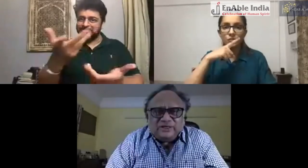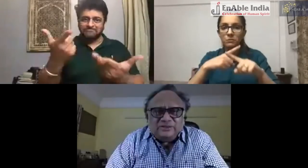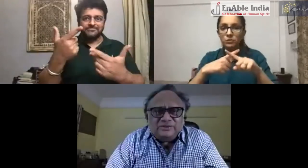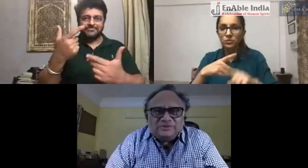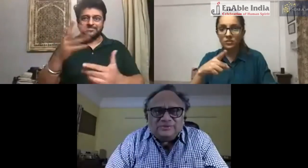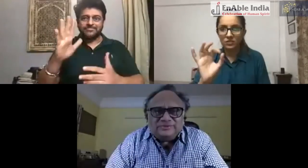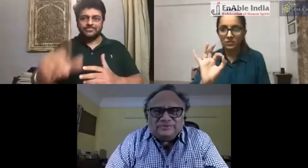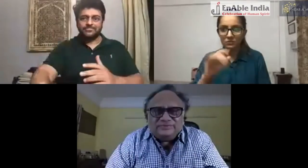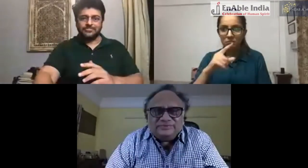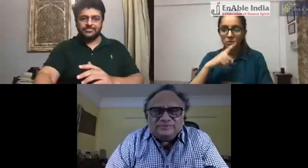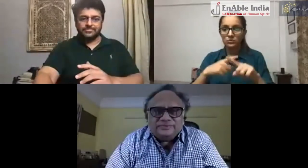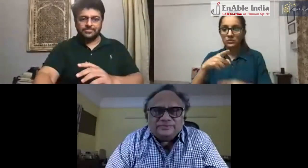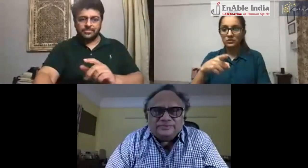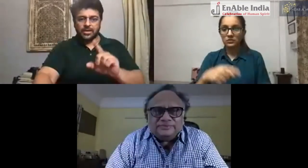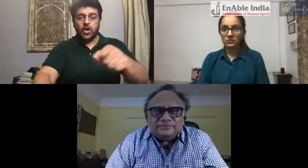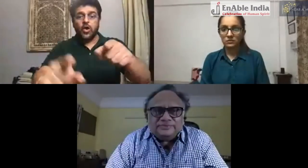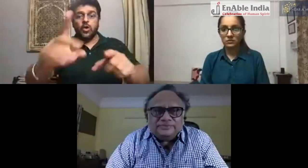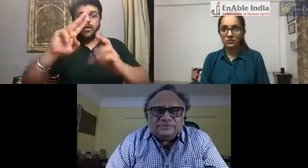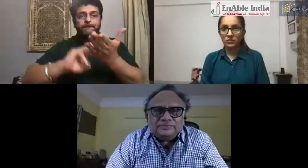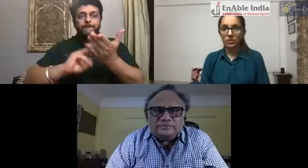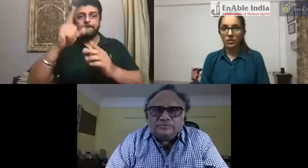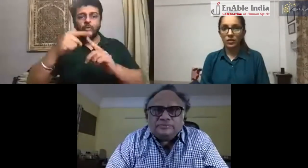You're on mute.